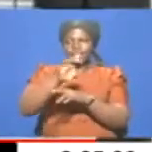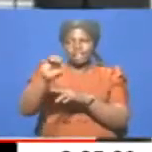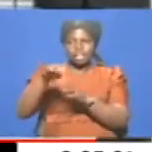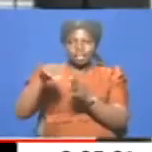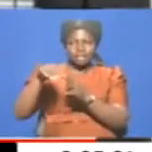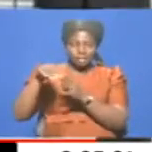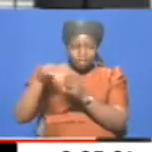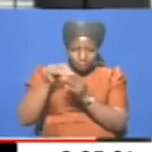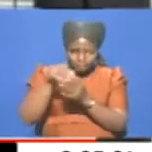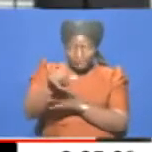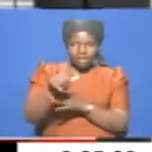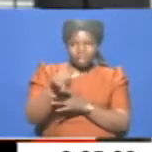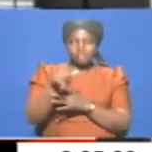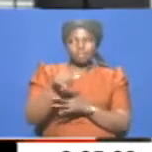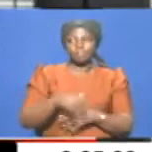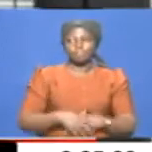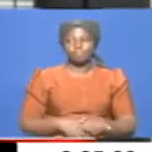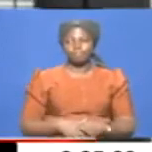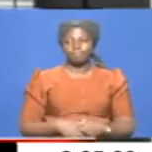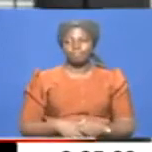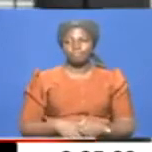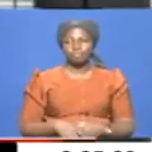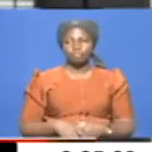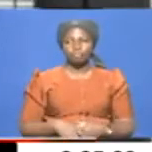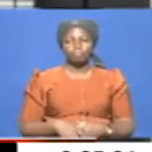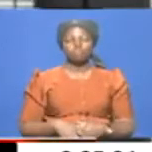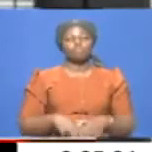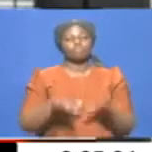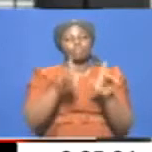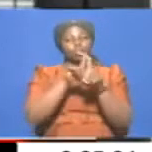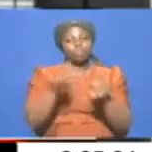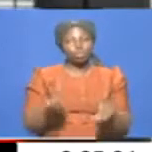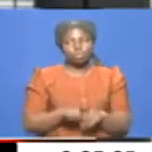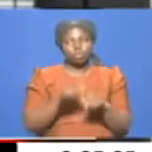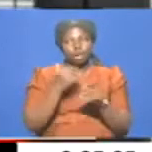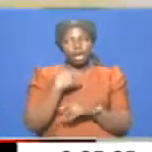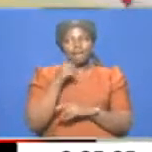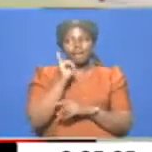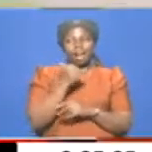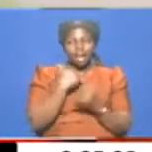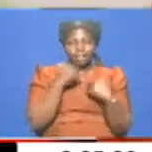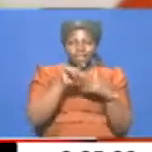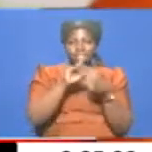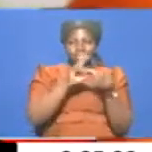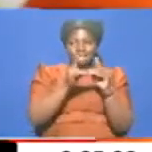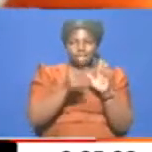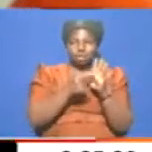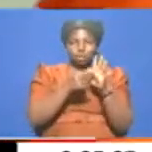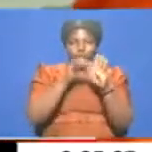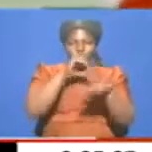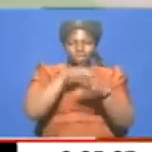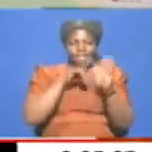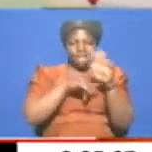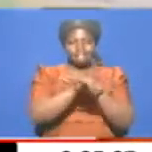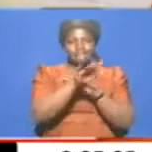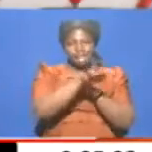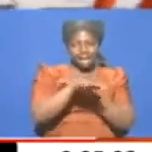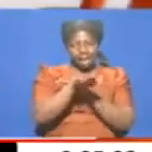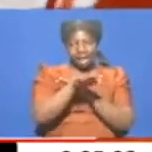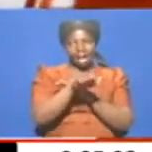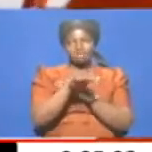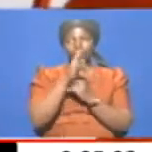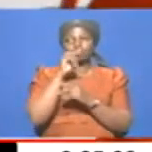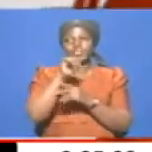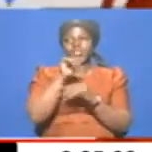parking slots can also be adjusted accordingly and have this data displayed at the entry points. Our simulation tool can model